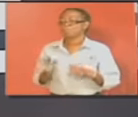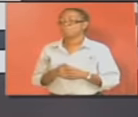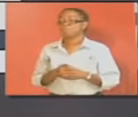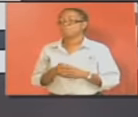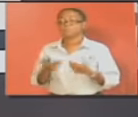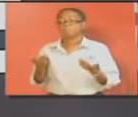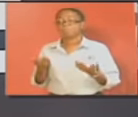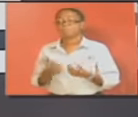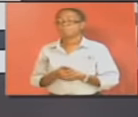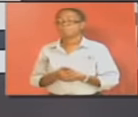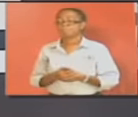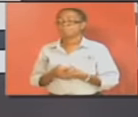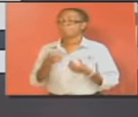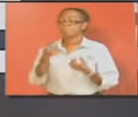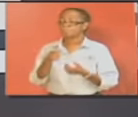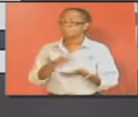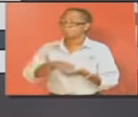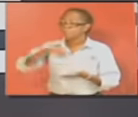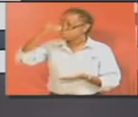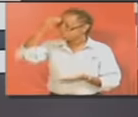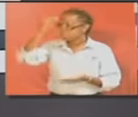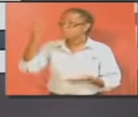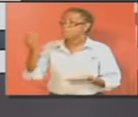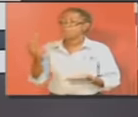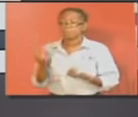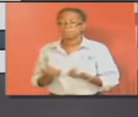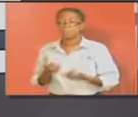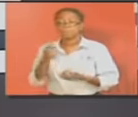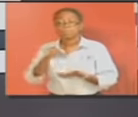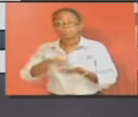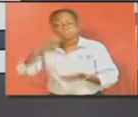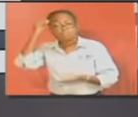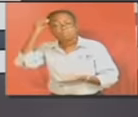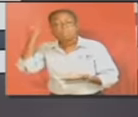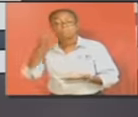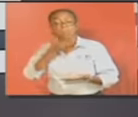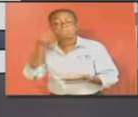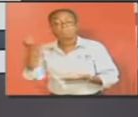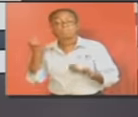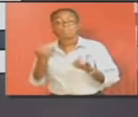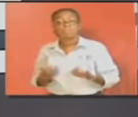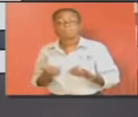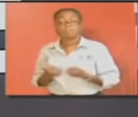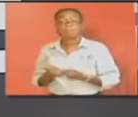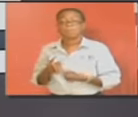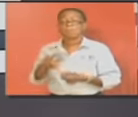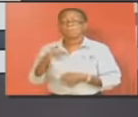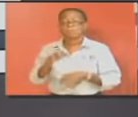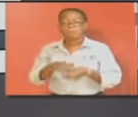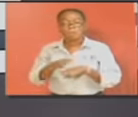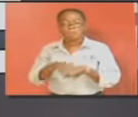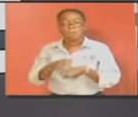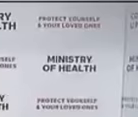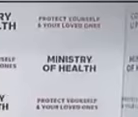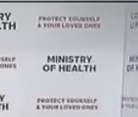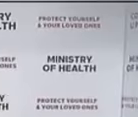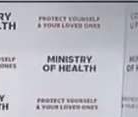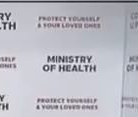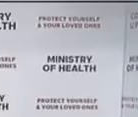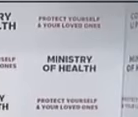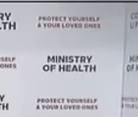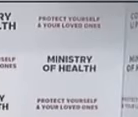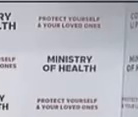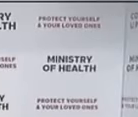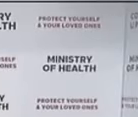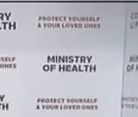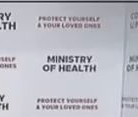cost. And it's for us to learn from the experience and to ensure that it doesn't happen again. So thank you for your question.